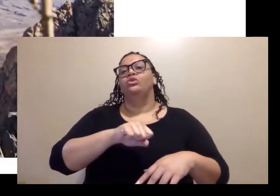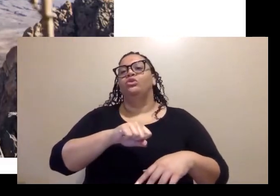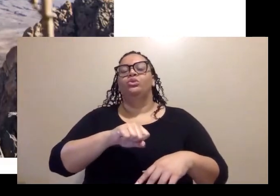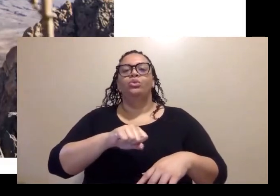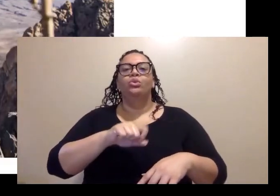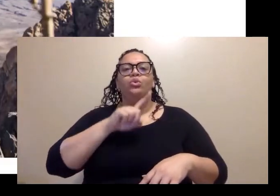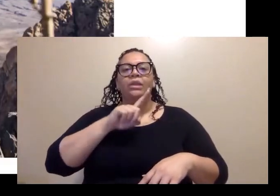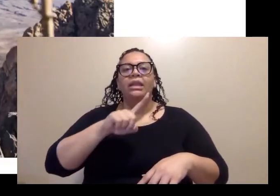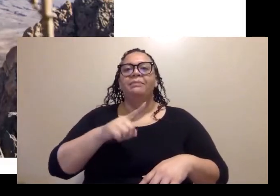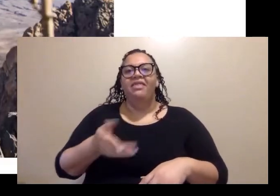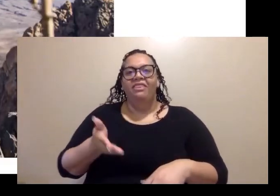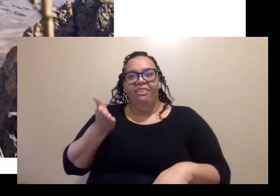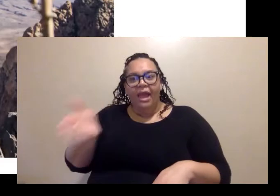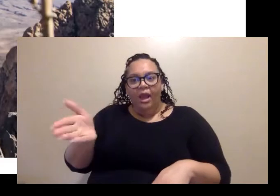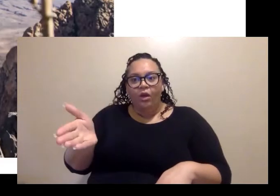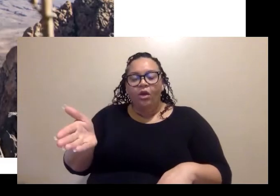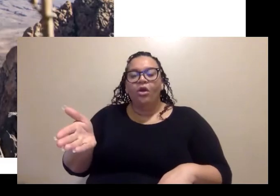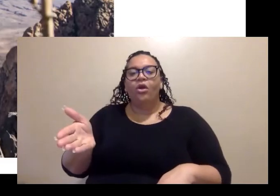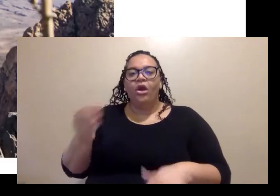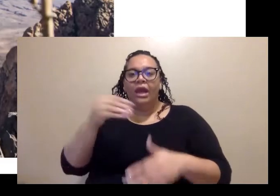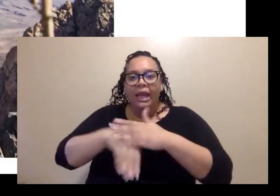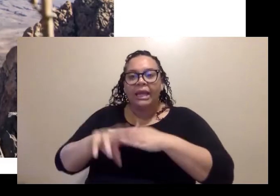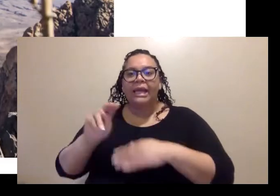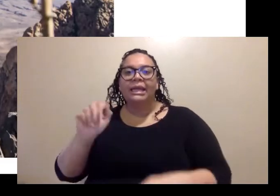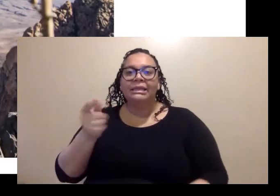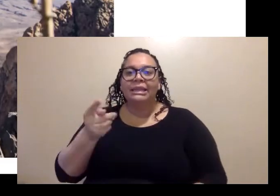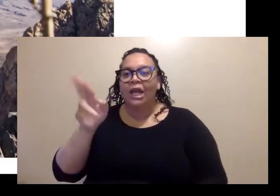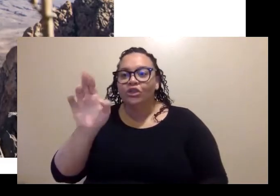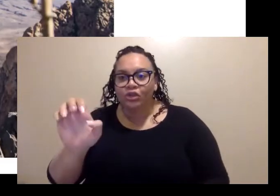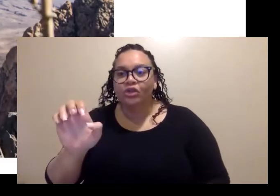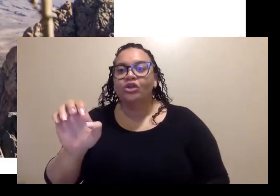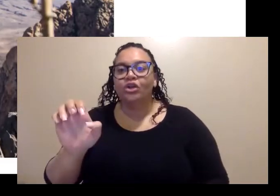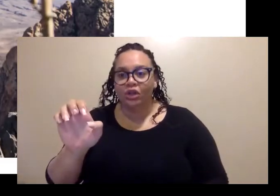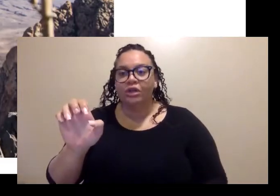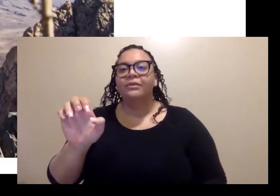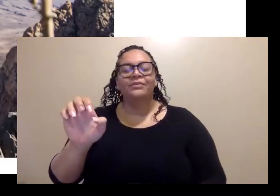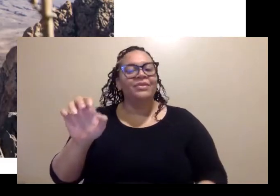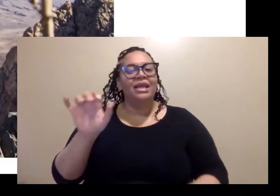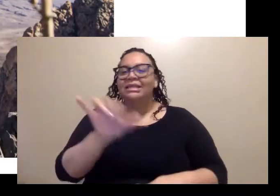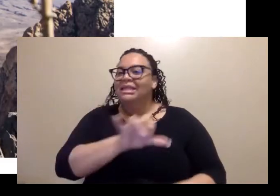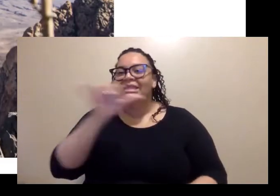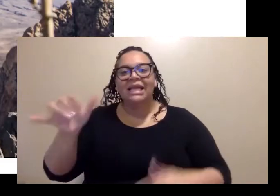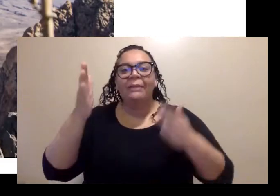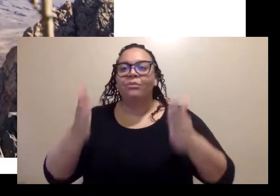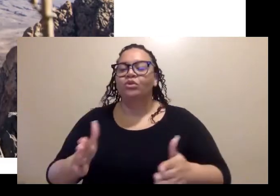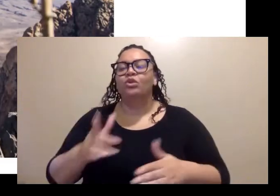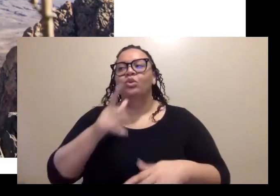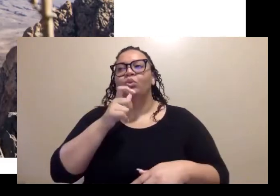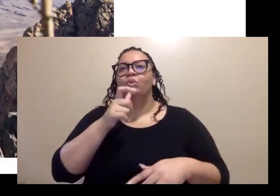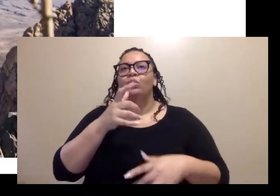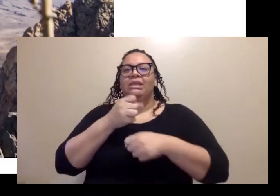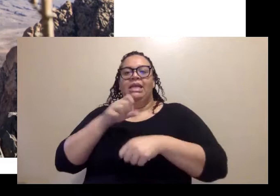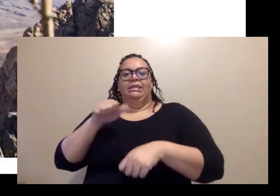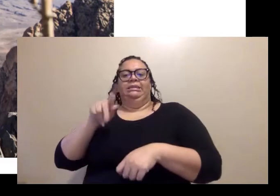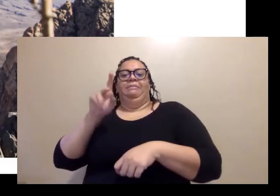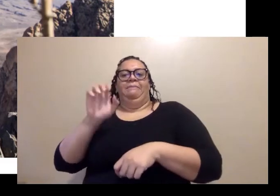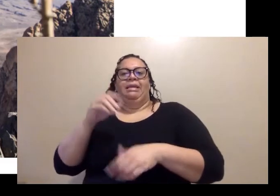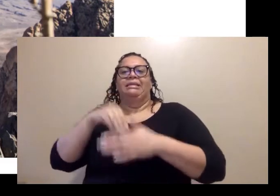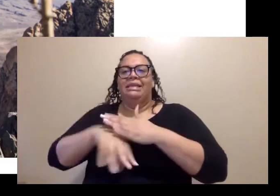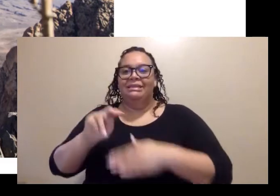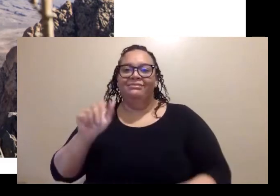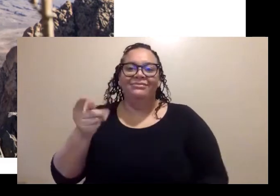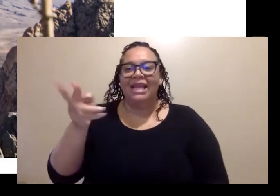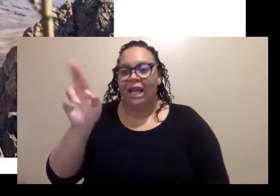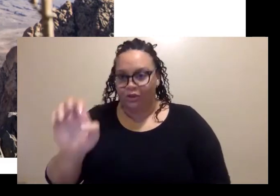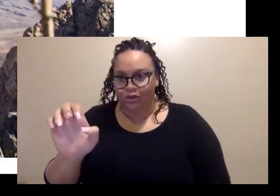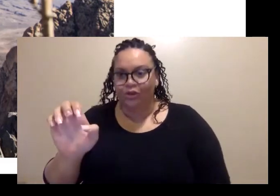up space in the outdoors and in nature is the same person that took up space in nature, but did not know that that's what they were